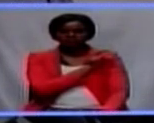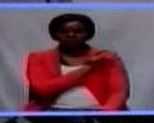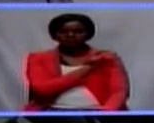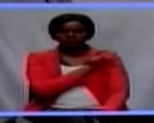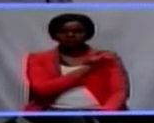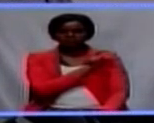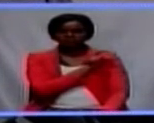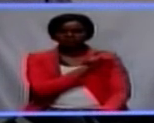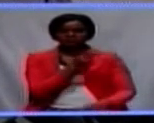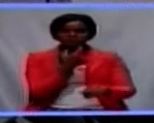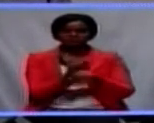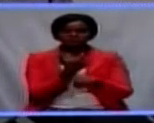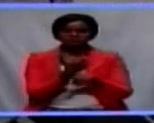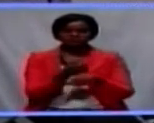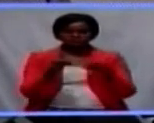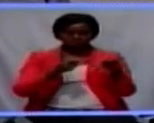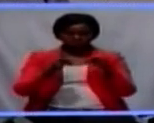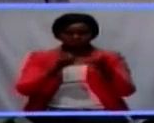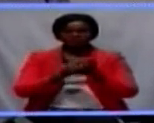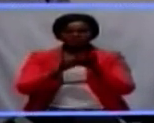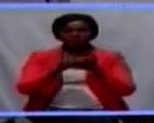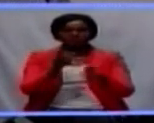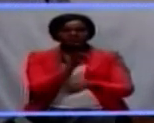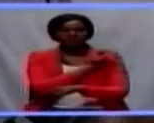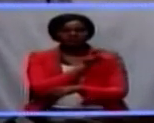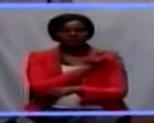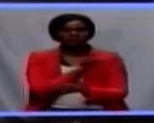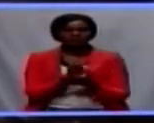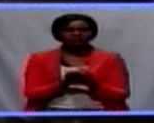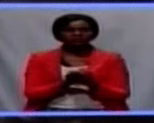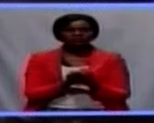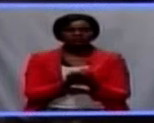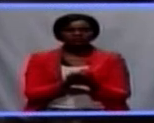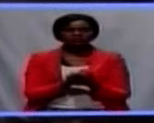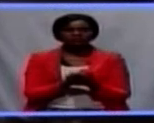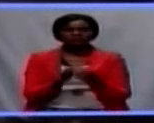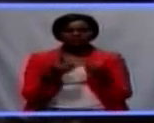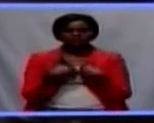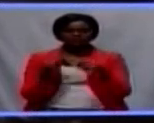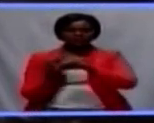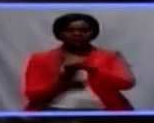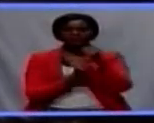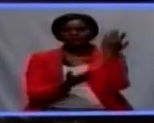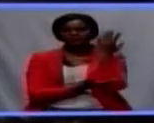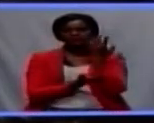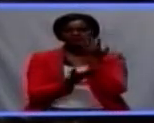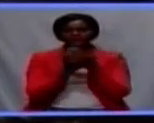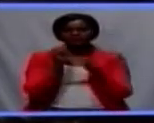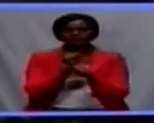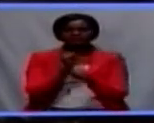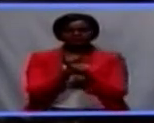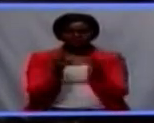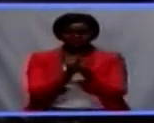difficult task of policing our nation. We'll give it to the police so that you improve security. In any case, we work with police on